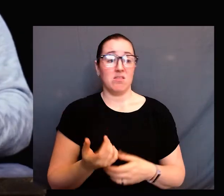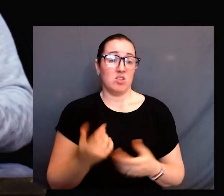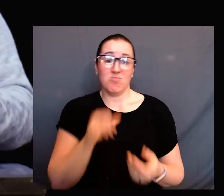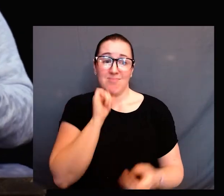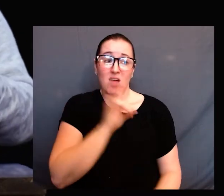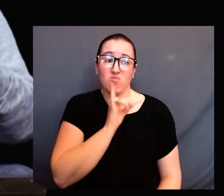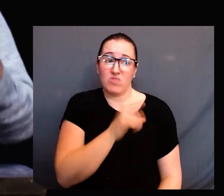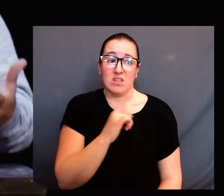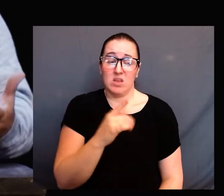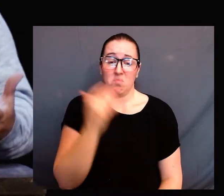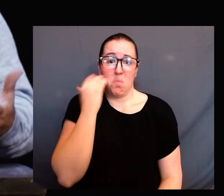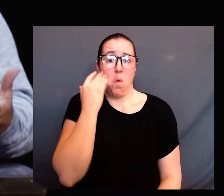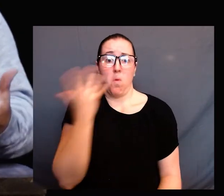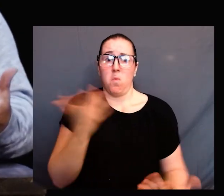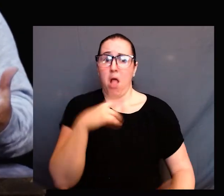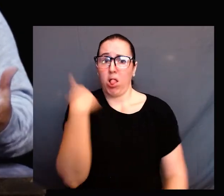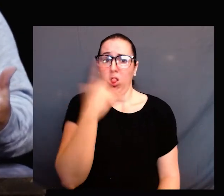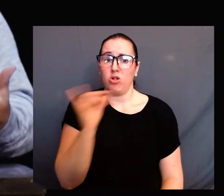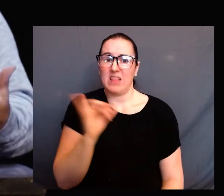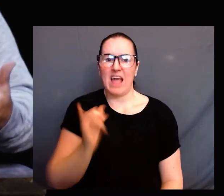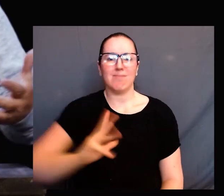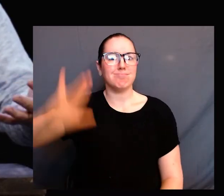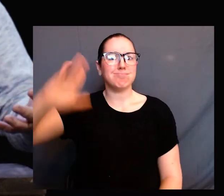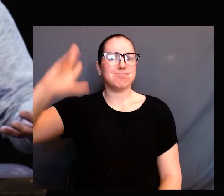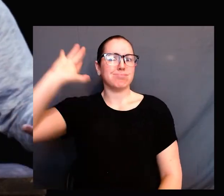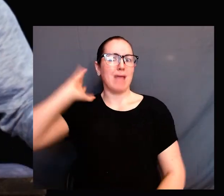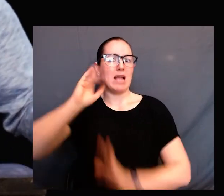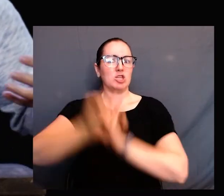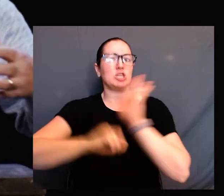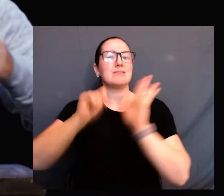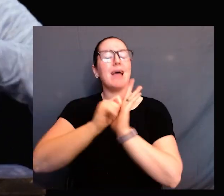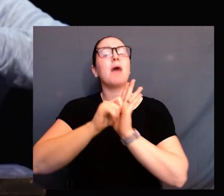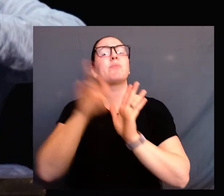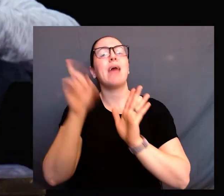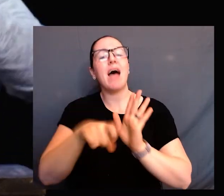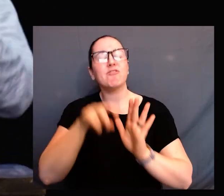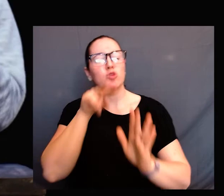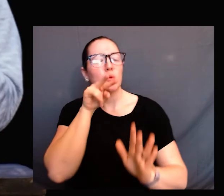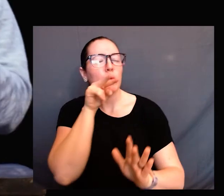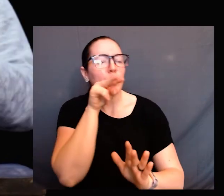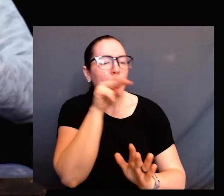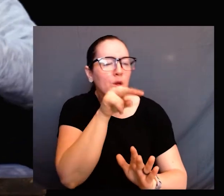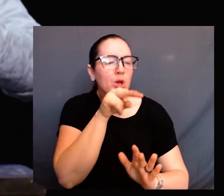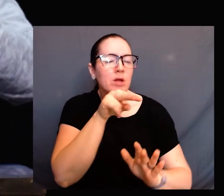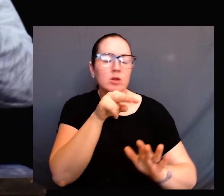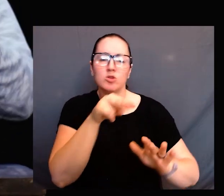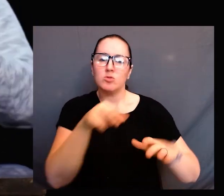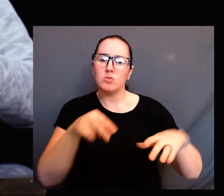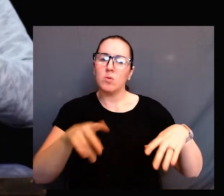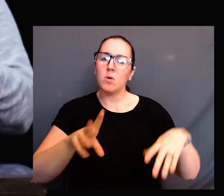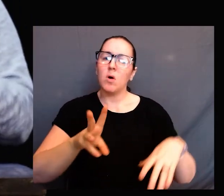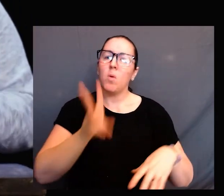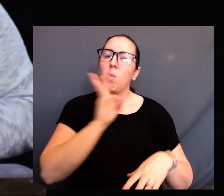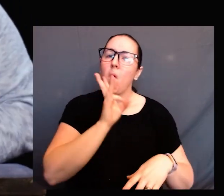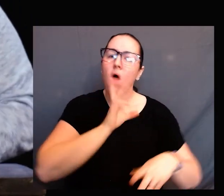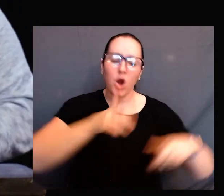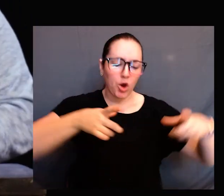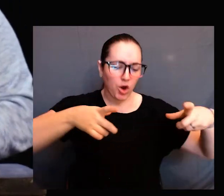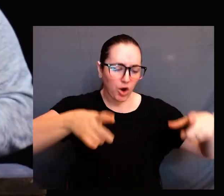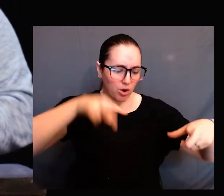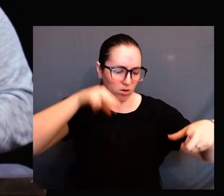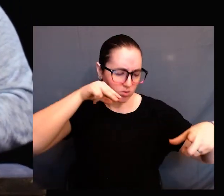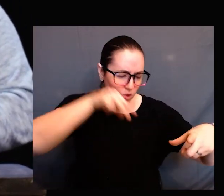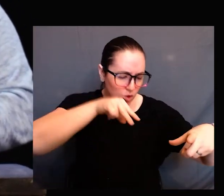really knowing what you looked like. In ancient times, they would have to peer into a still, clear pool